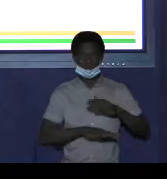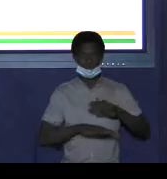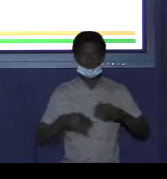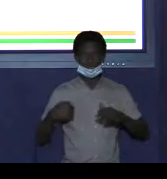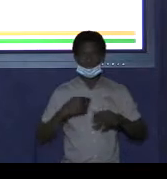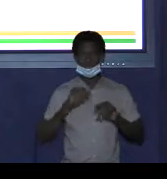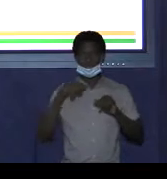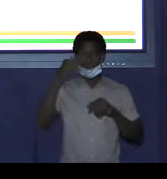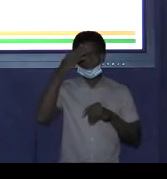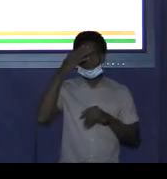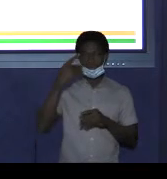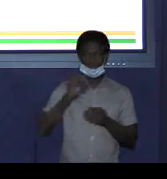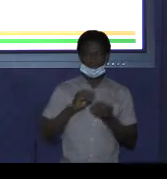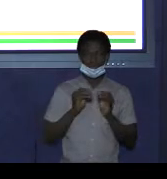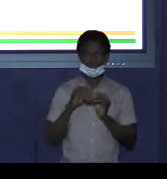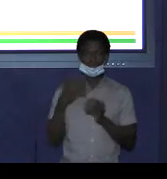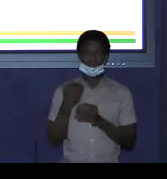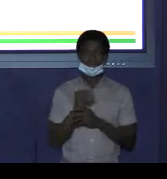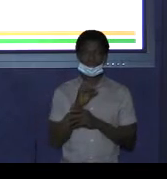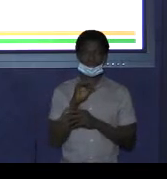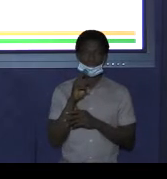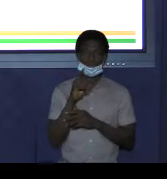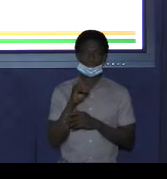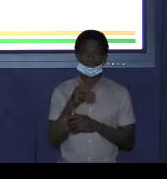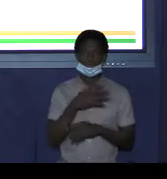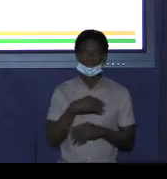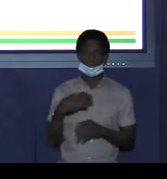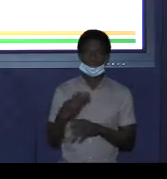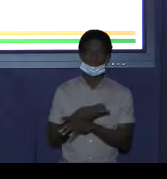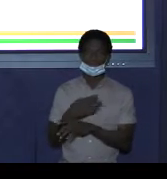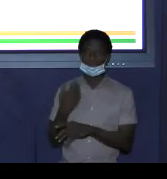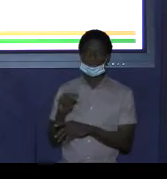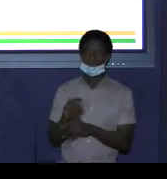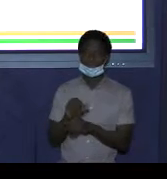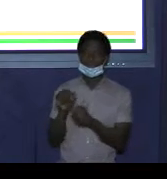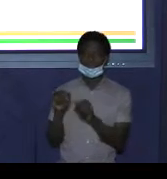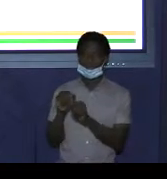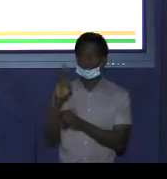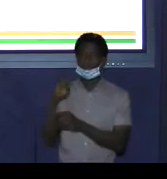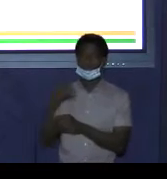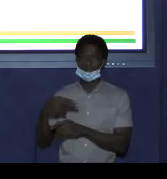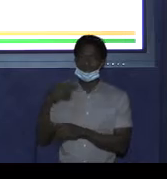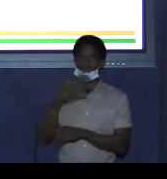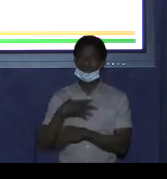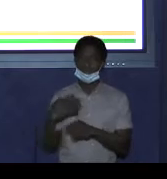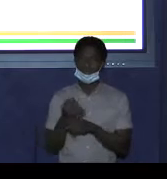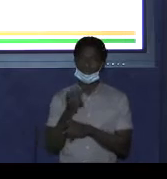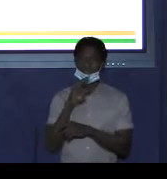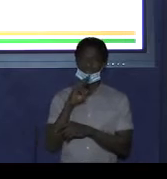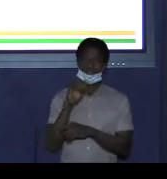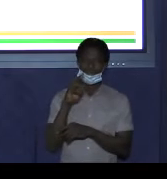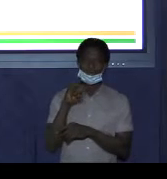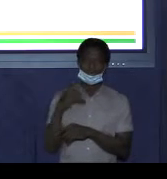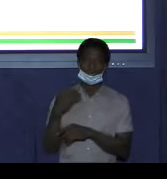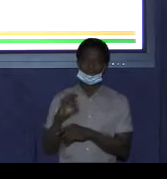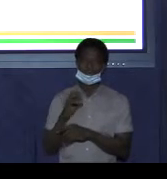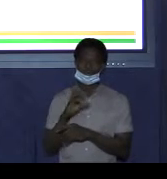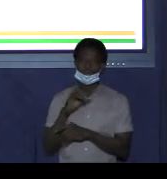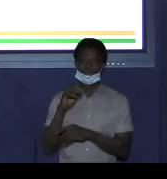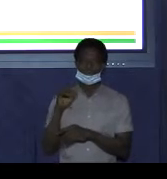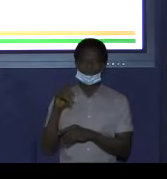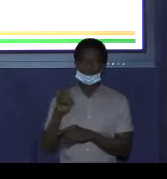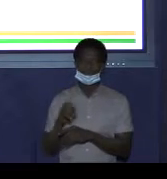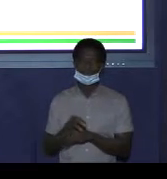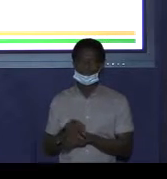the cylinder, we can know the number of cubes at the base. So we multiply the base area by the height, then we get the volume of the cylinder, and that is